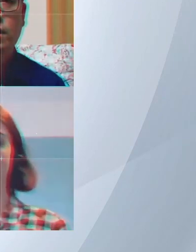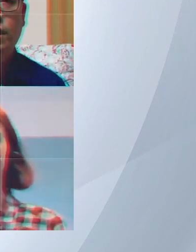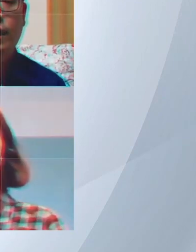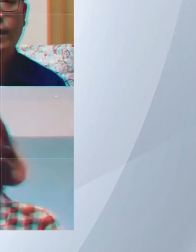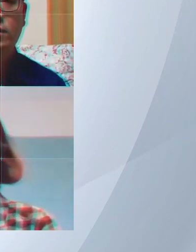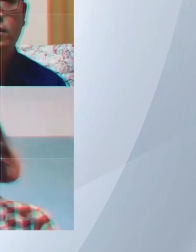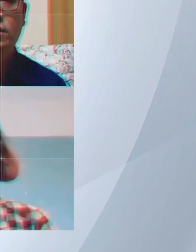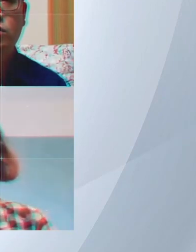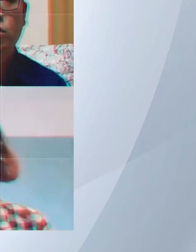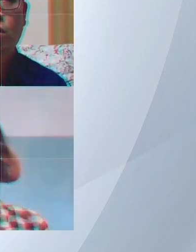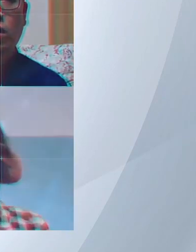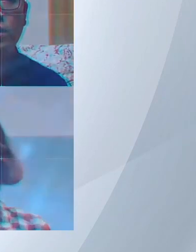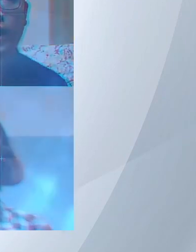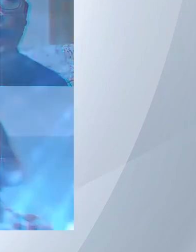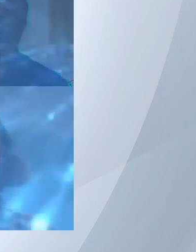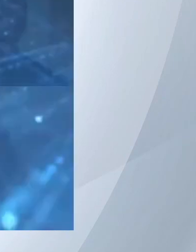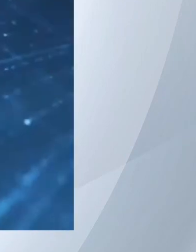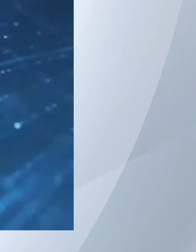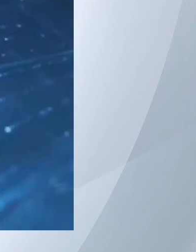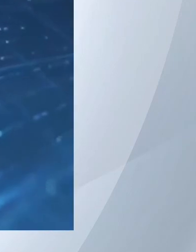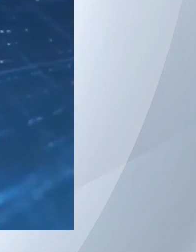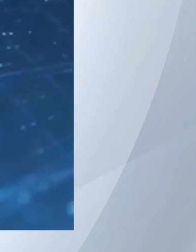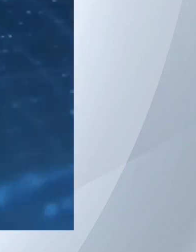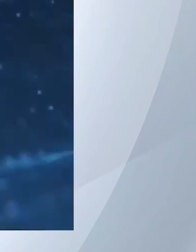TV